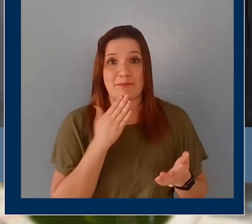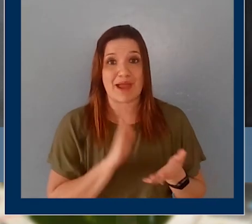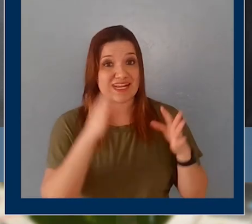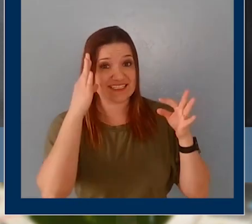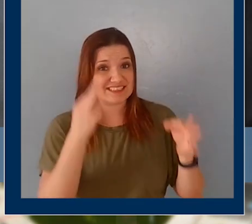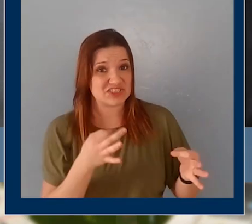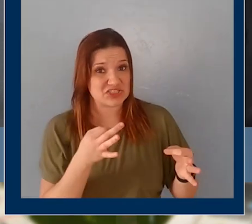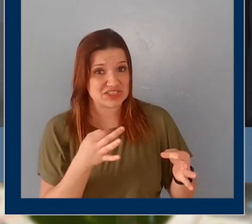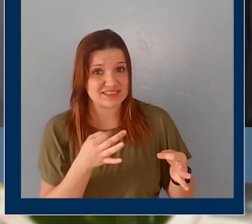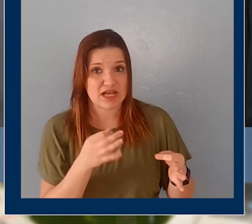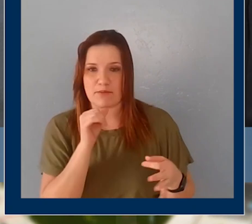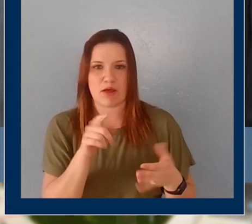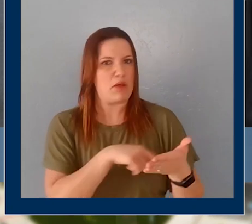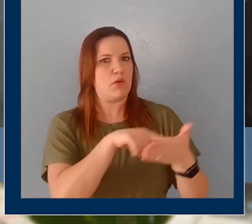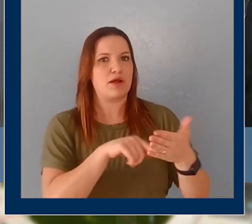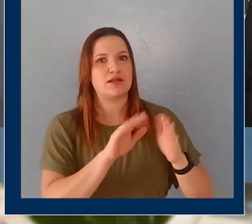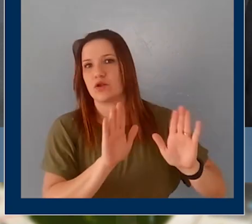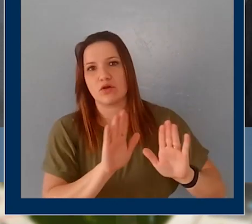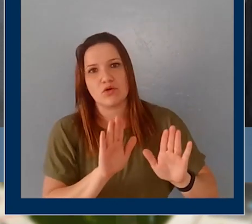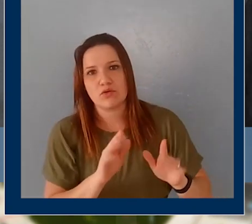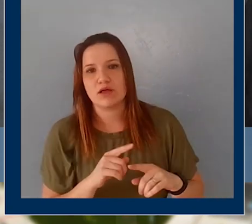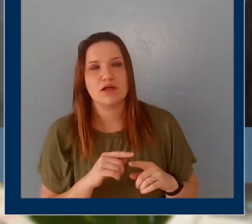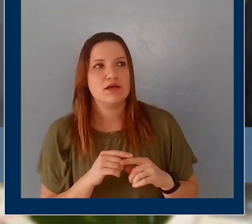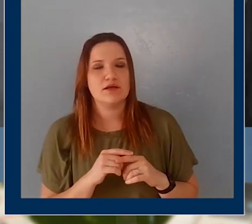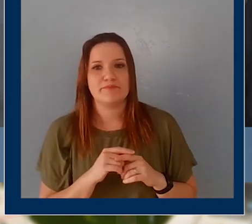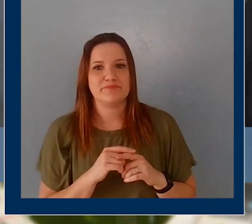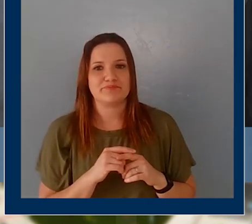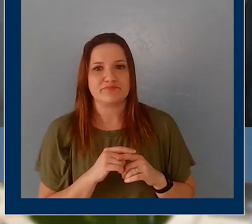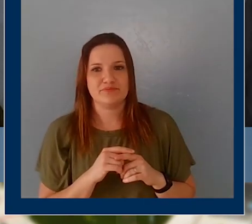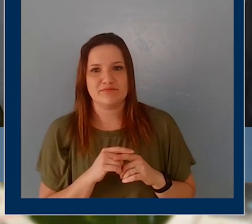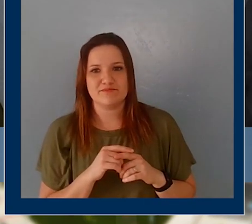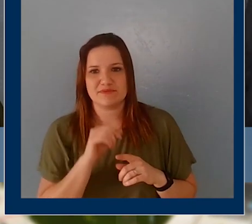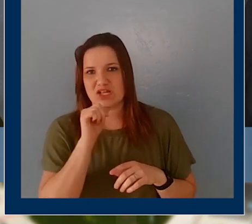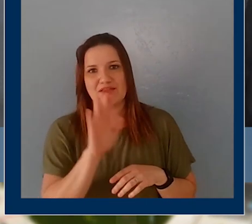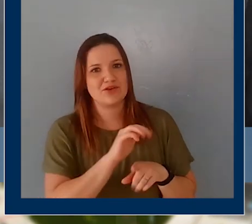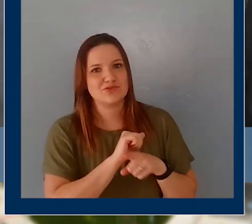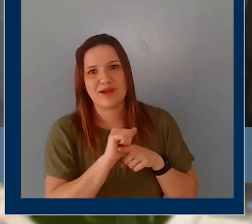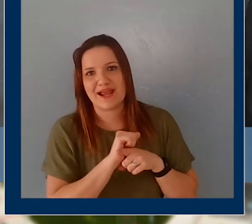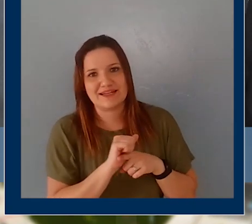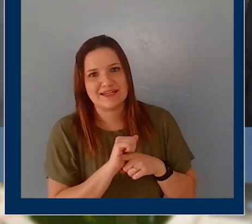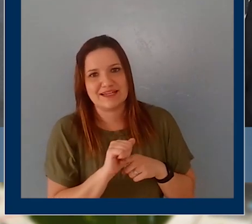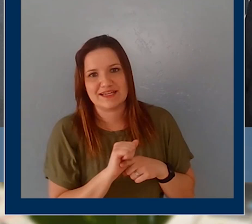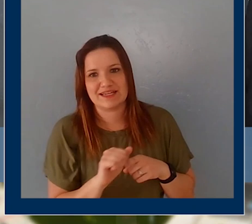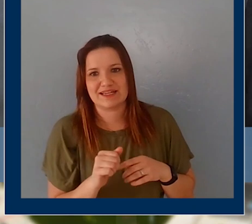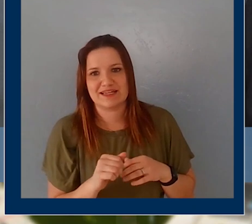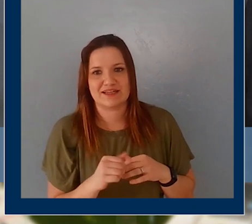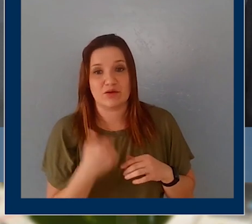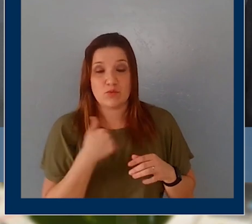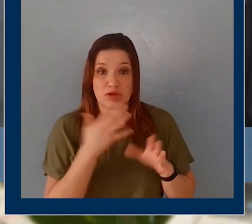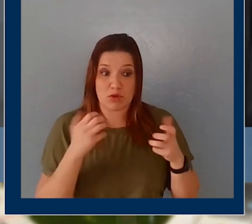In fact, I'm going to have a conversation later today with a a very busy community physician